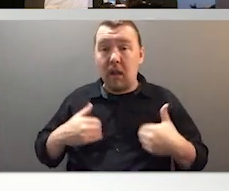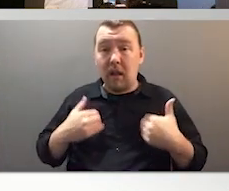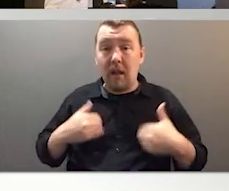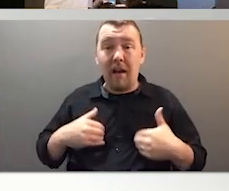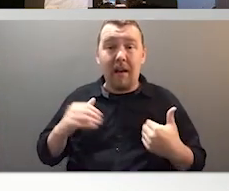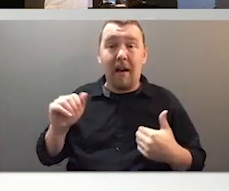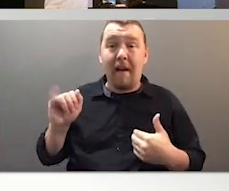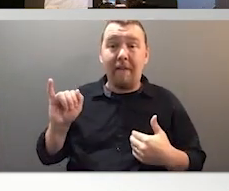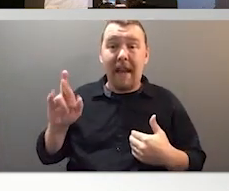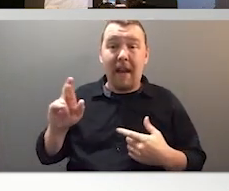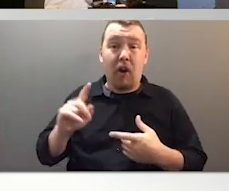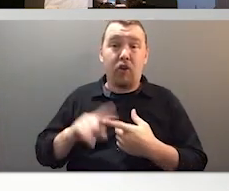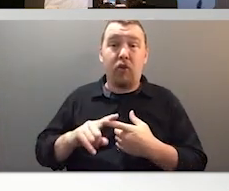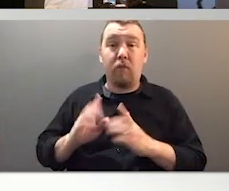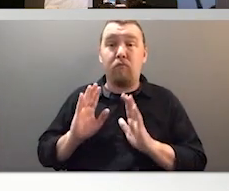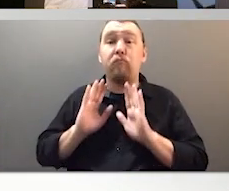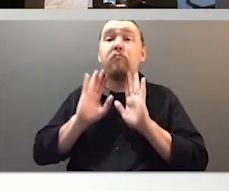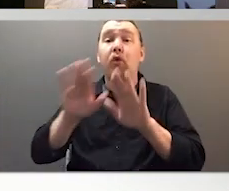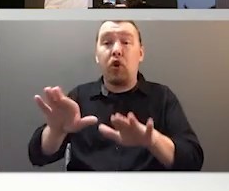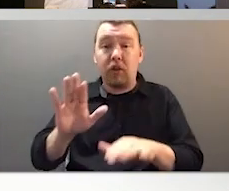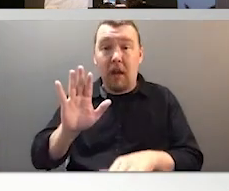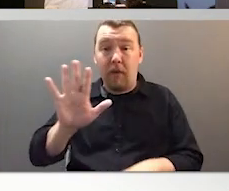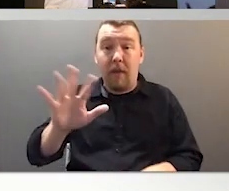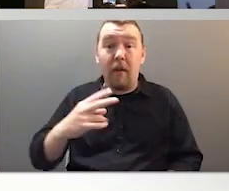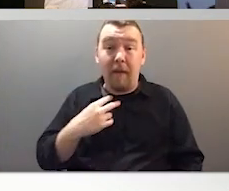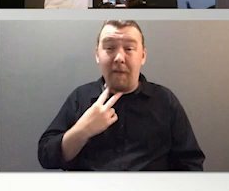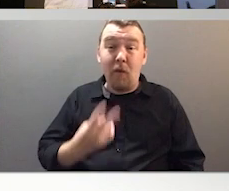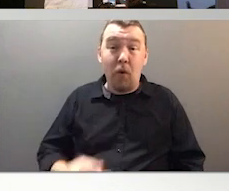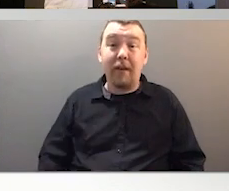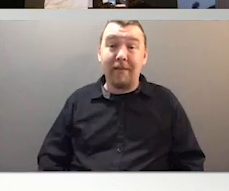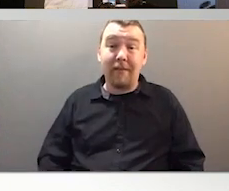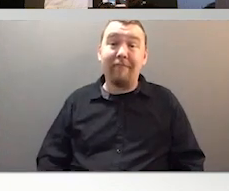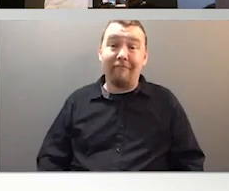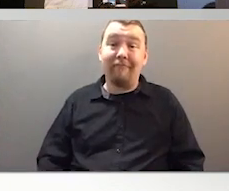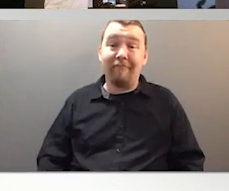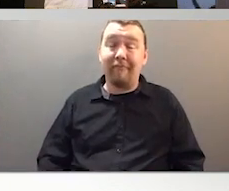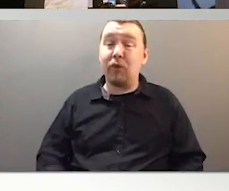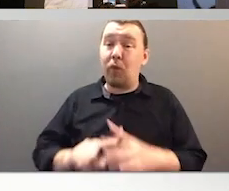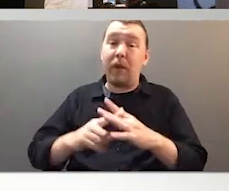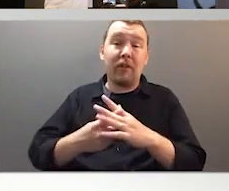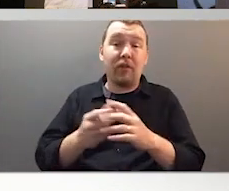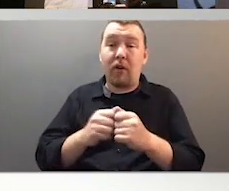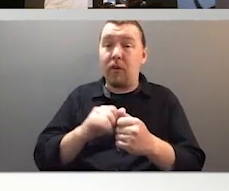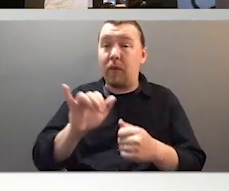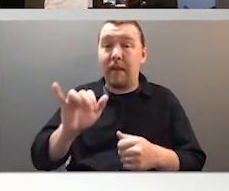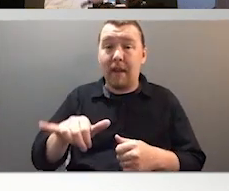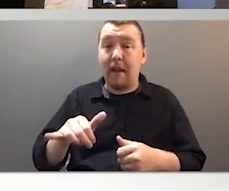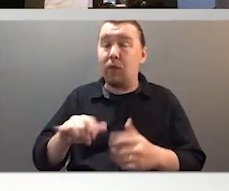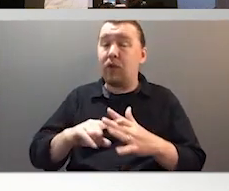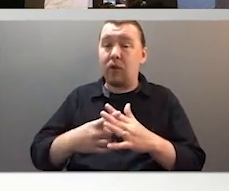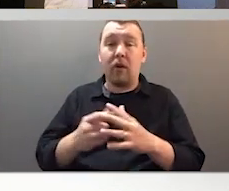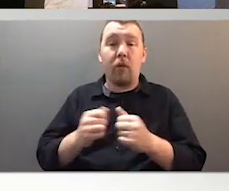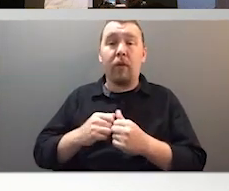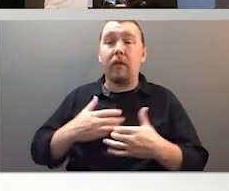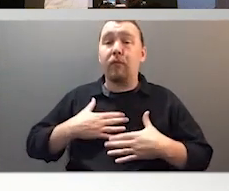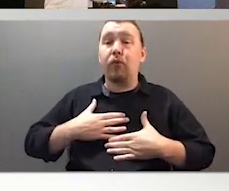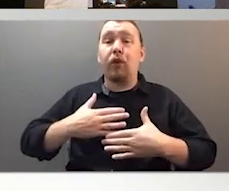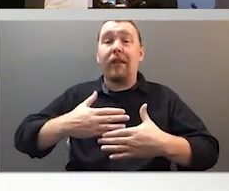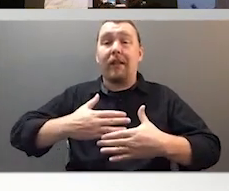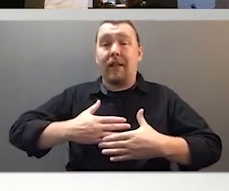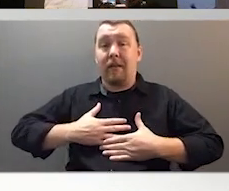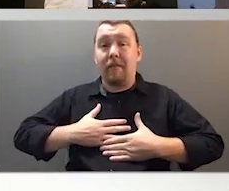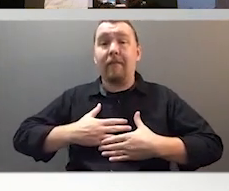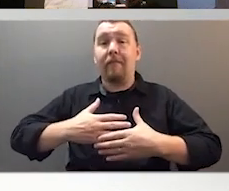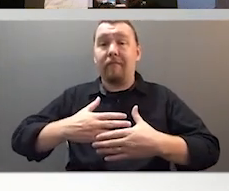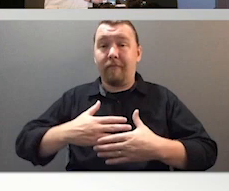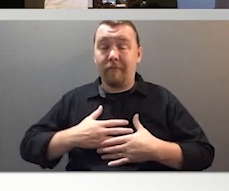voice out. And so that's just kind of where we started. We just started with the breath, and